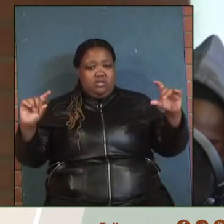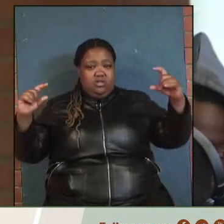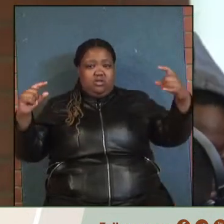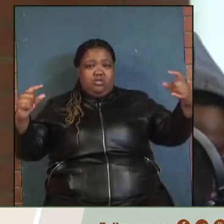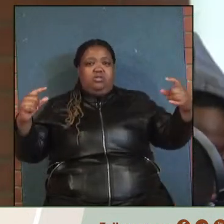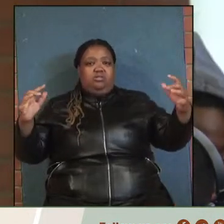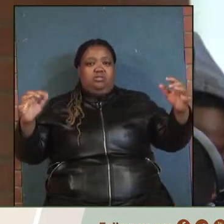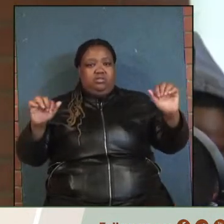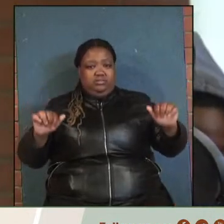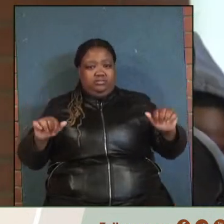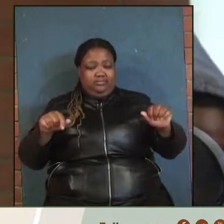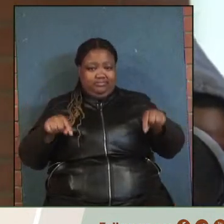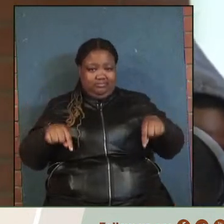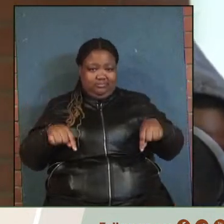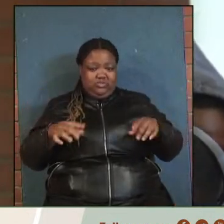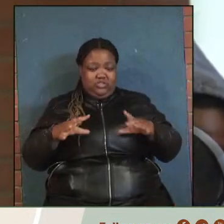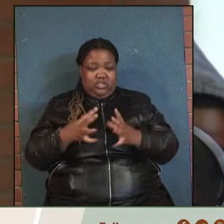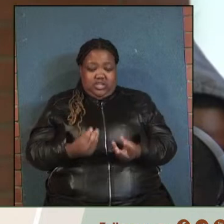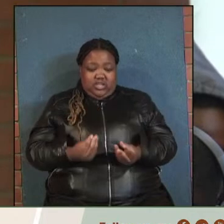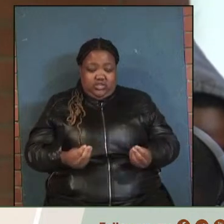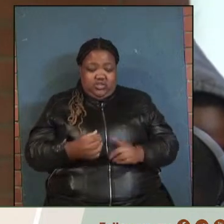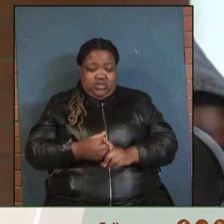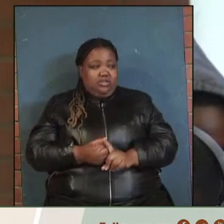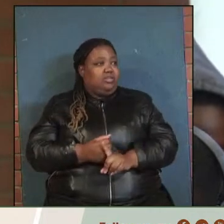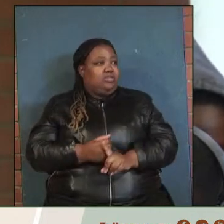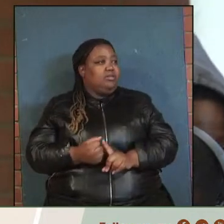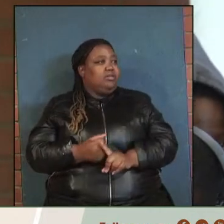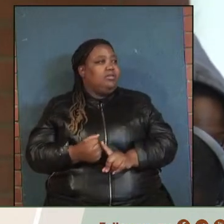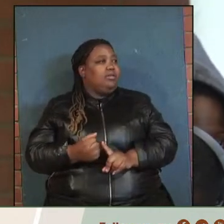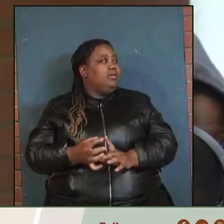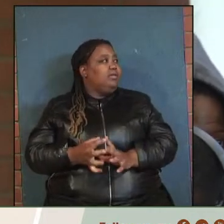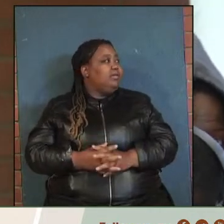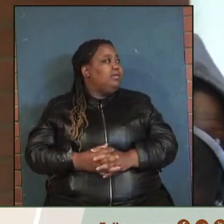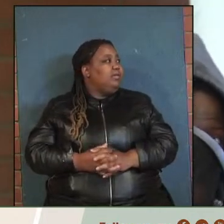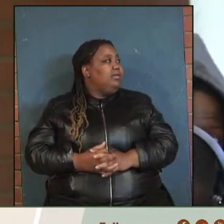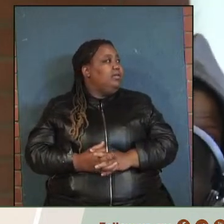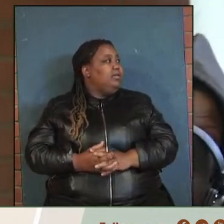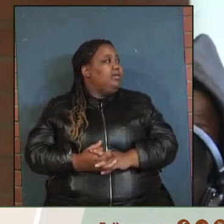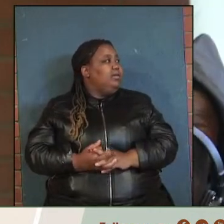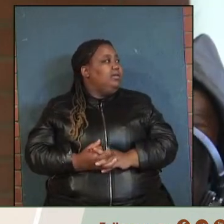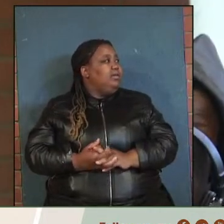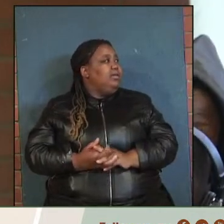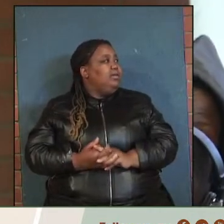Without Notice, Child Abuse. Interruption. Sorry.